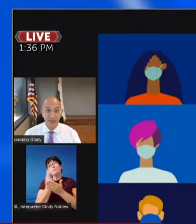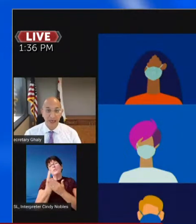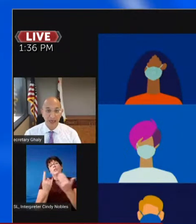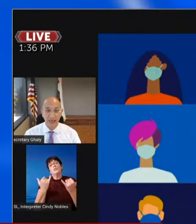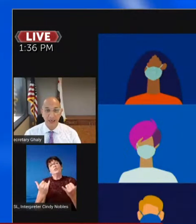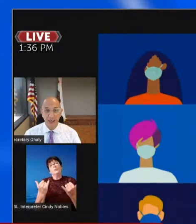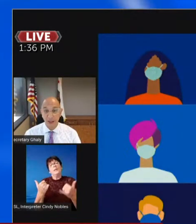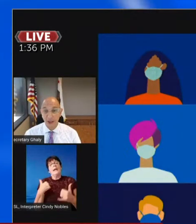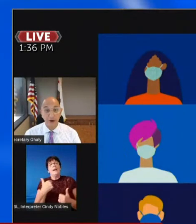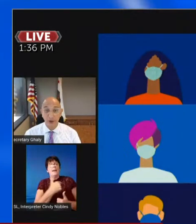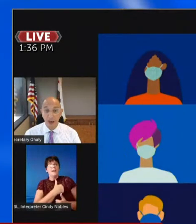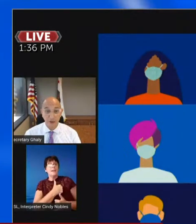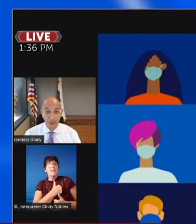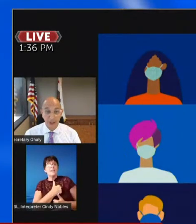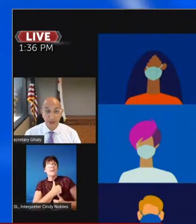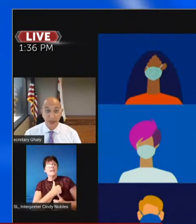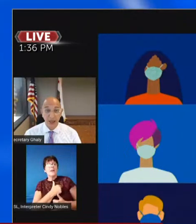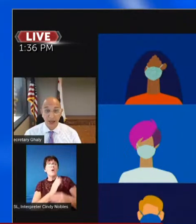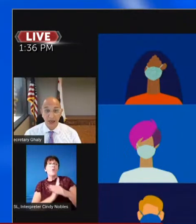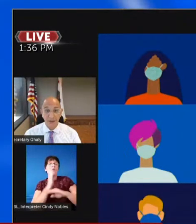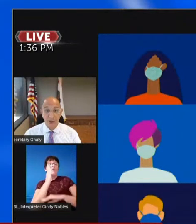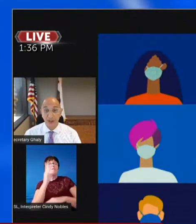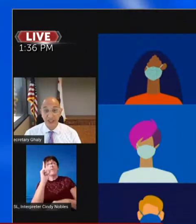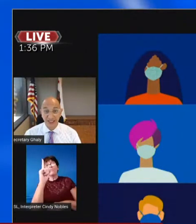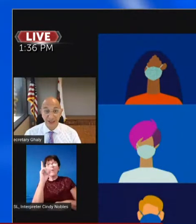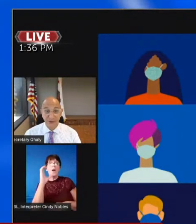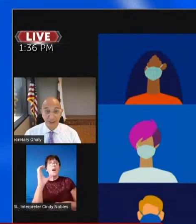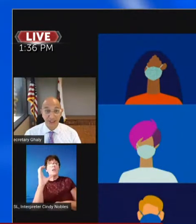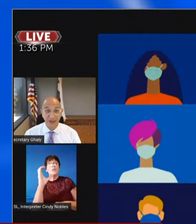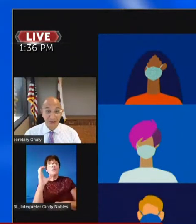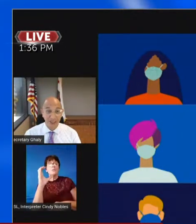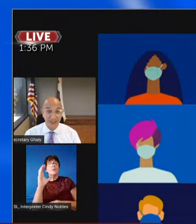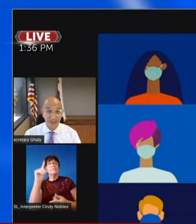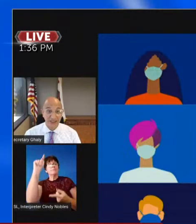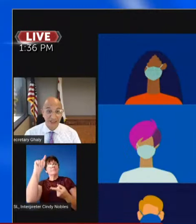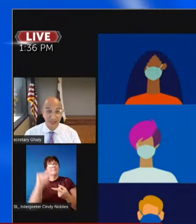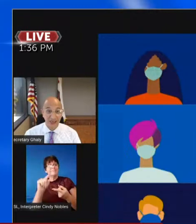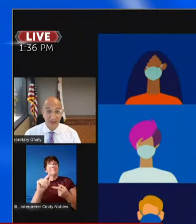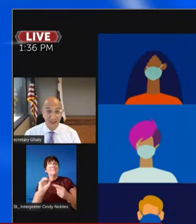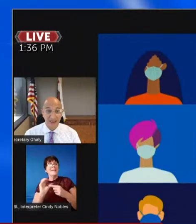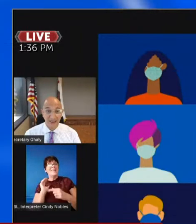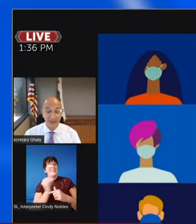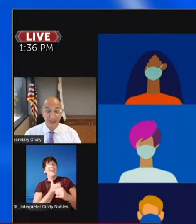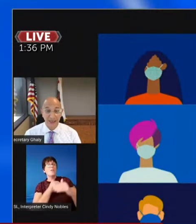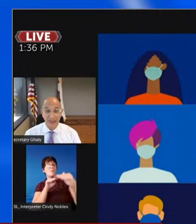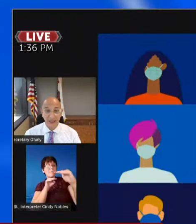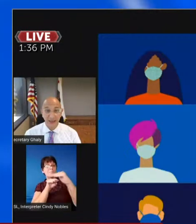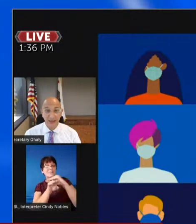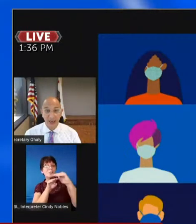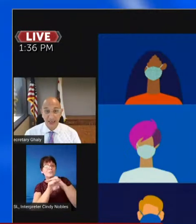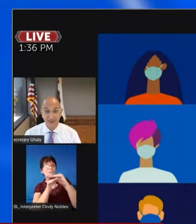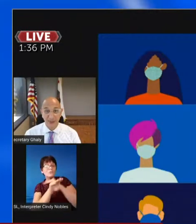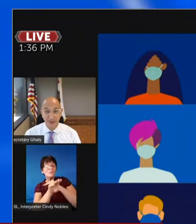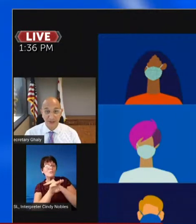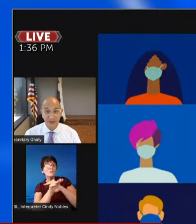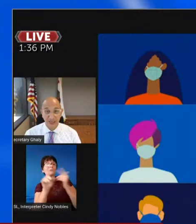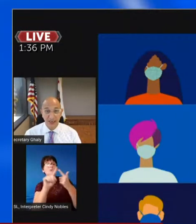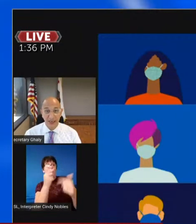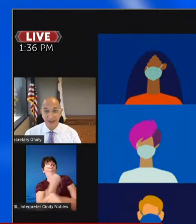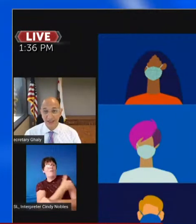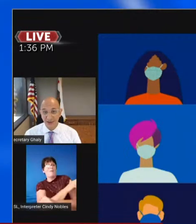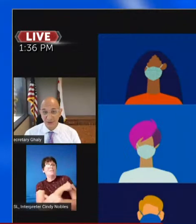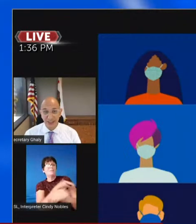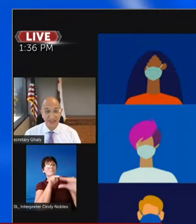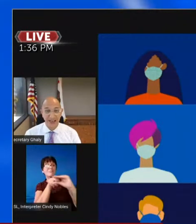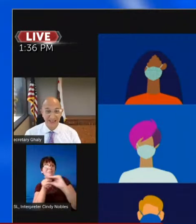enjoyed over 100 person decrease in our admissions in hospitals.